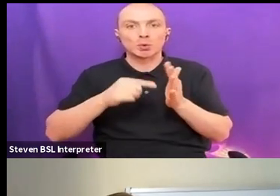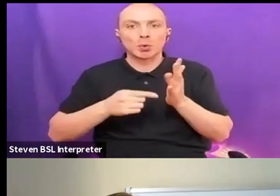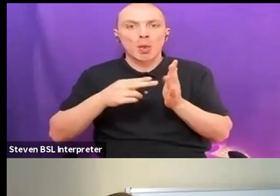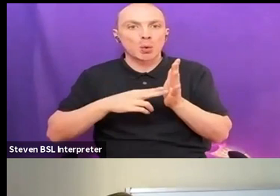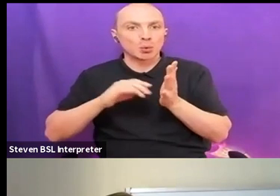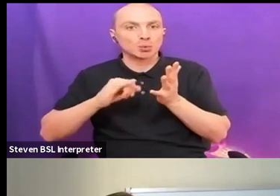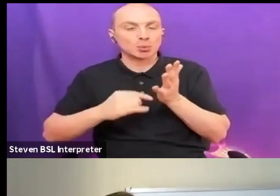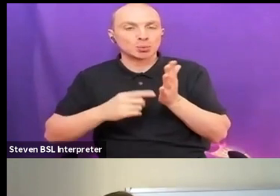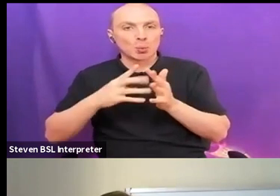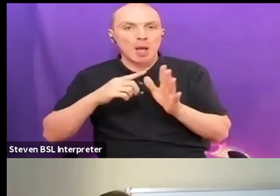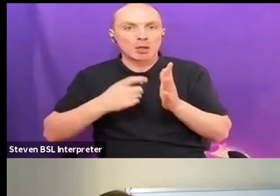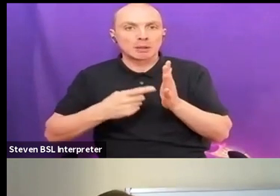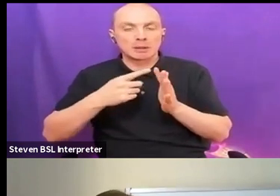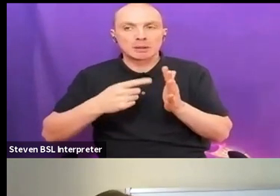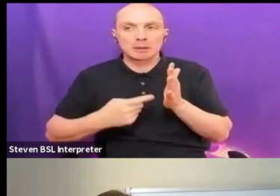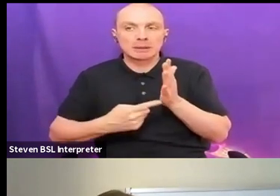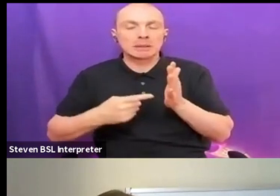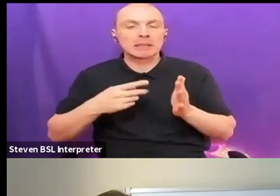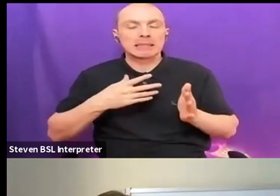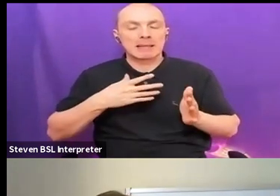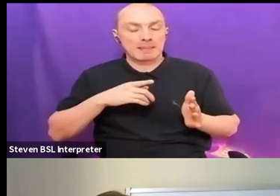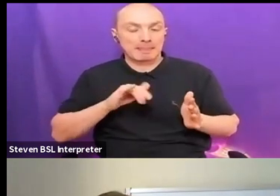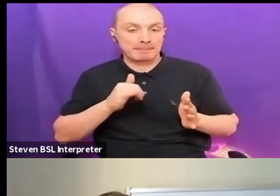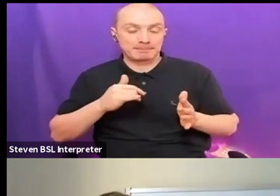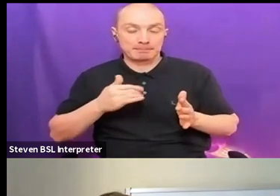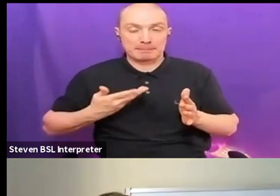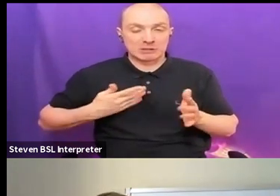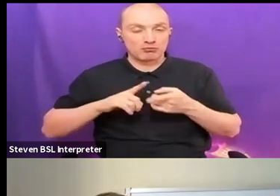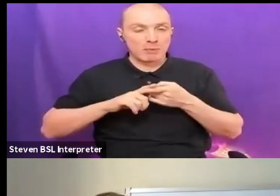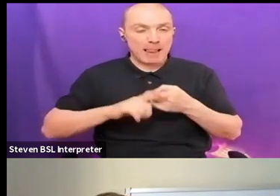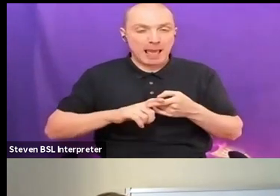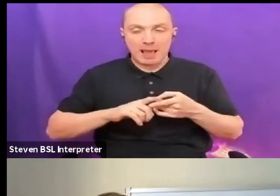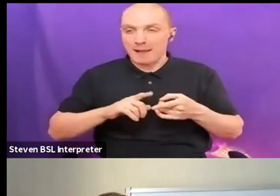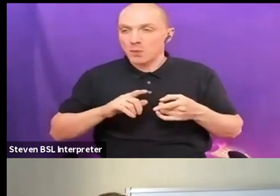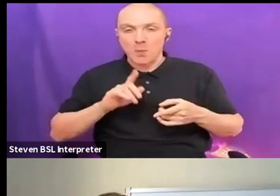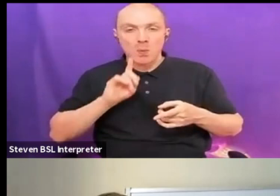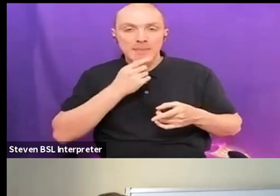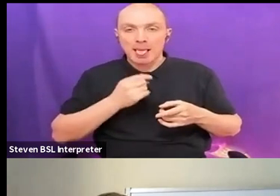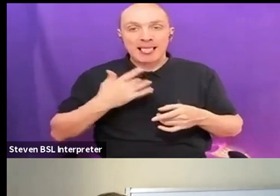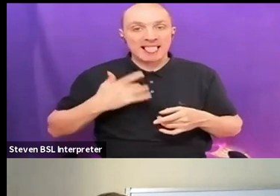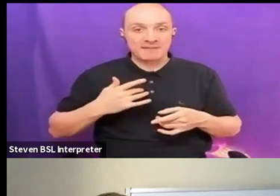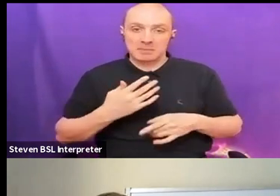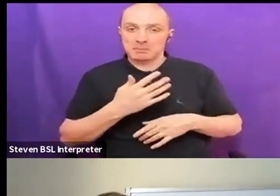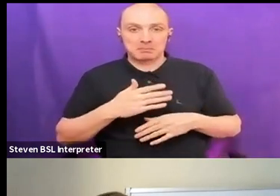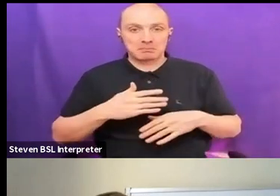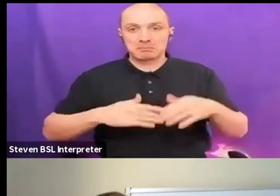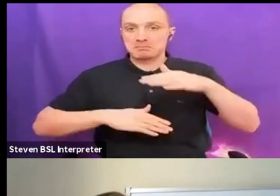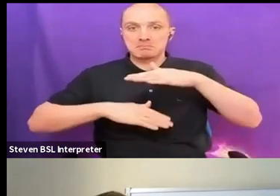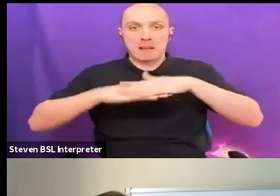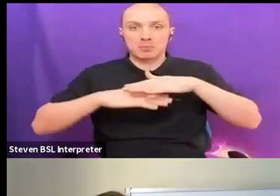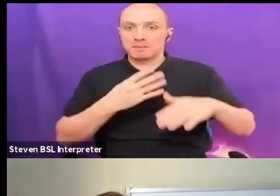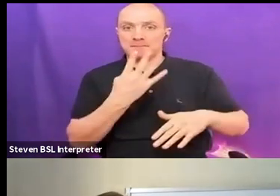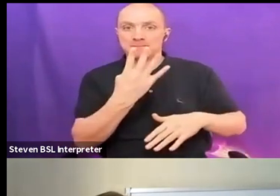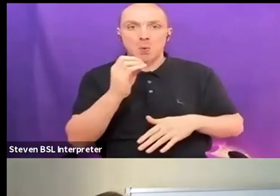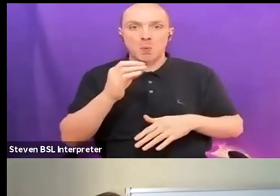40 miles away. So we have to think about it differently, but we still need to make the core as walkable, as comfortable for different